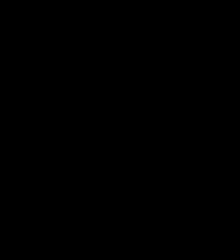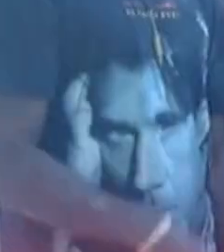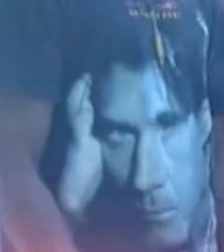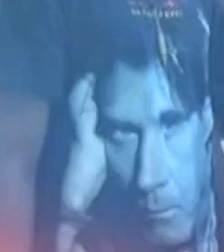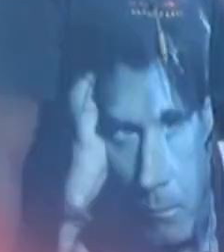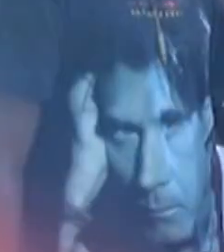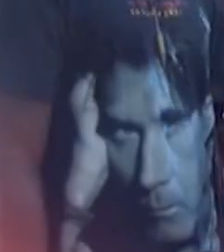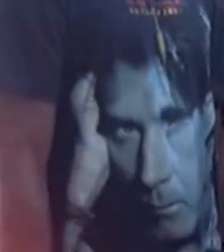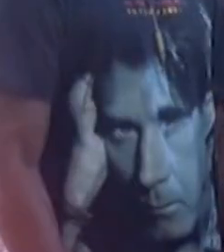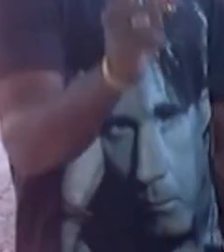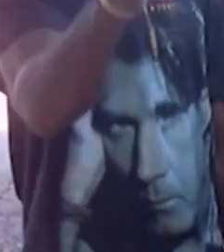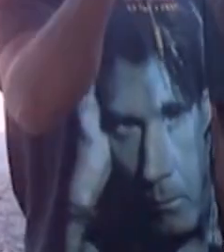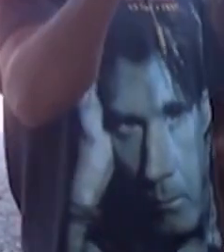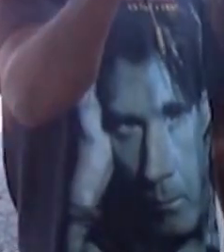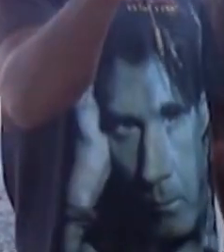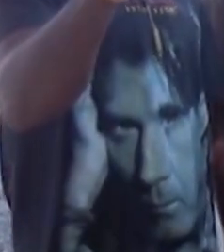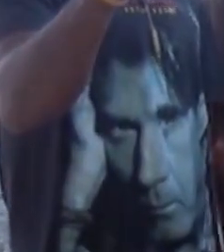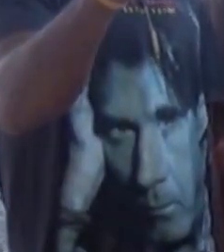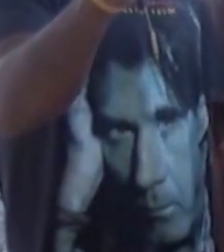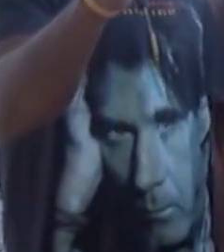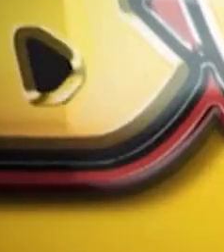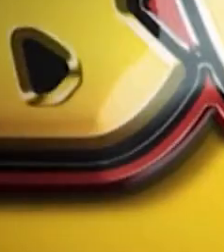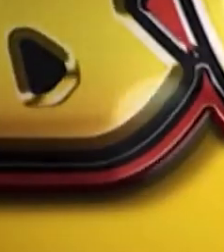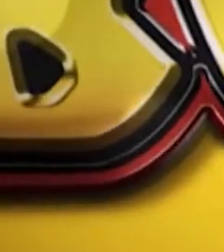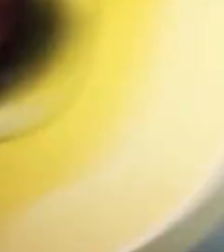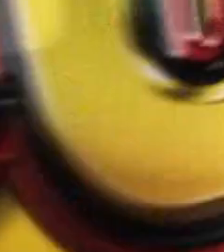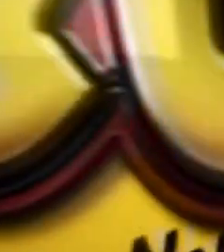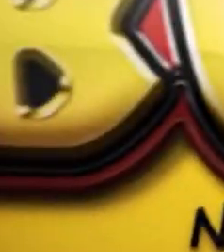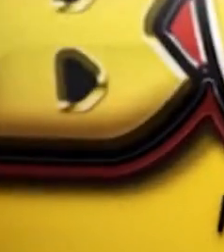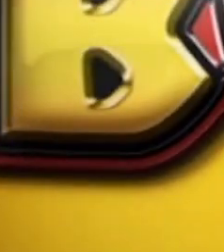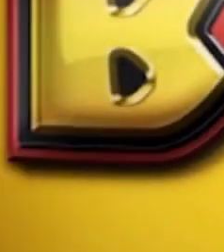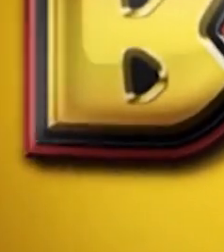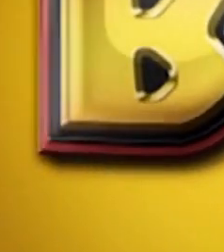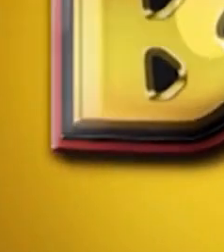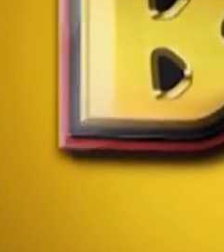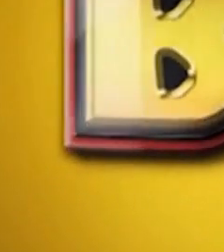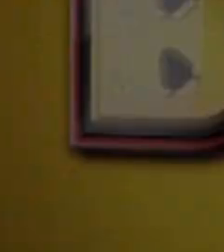Bula FM, number 2 NSR. Bula FM, number 2 NSR.